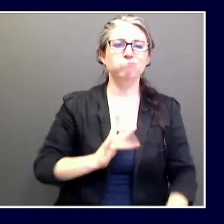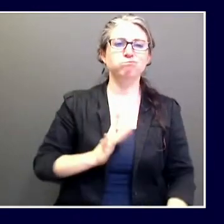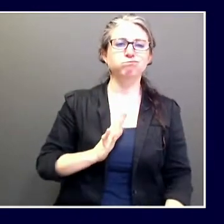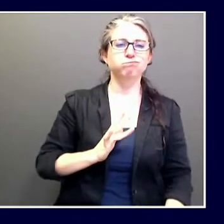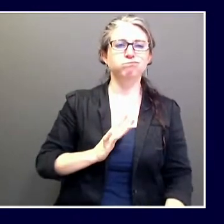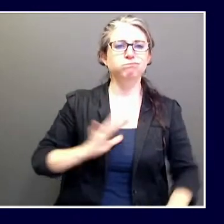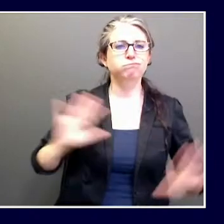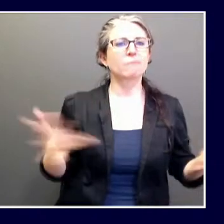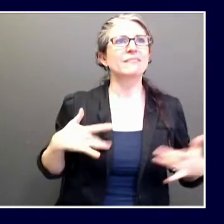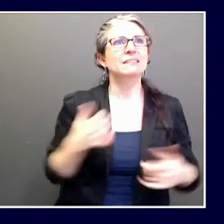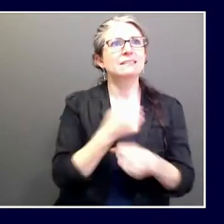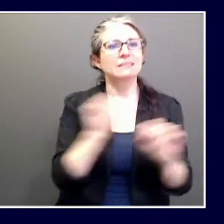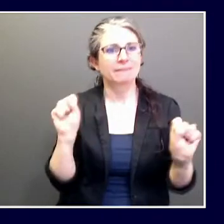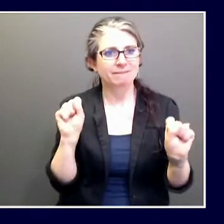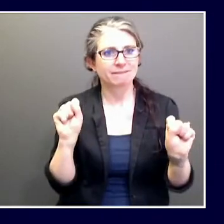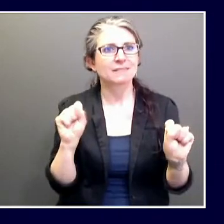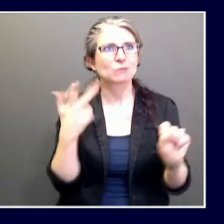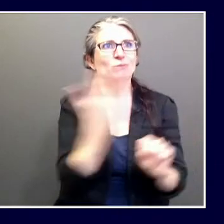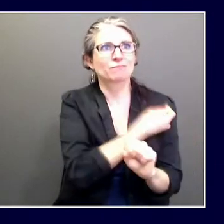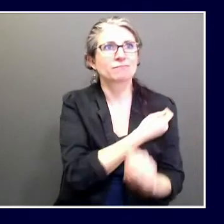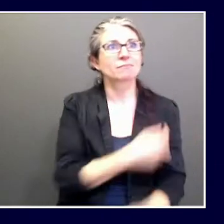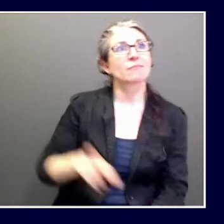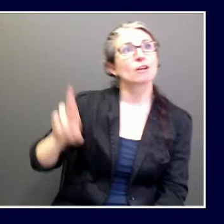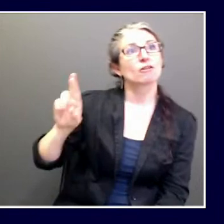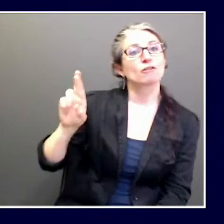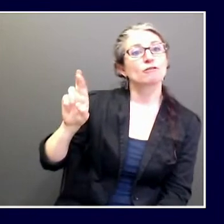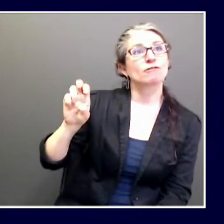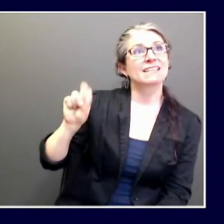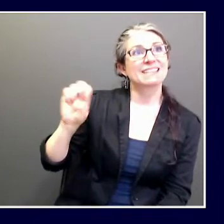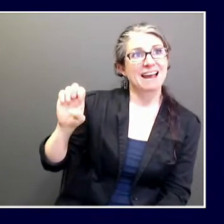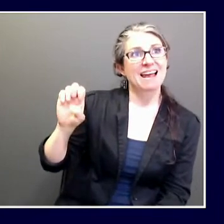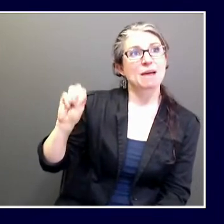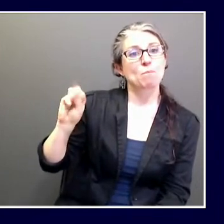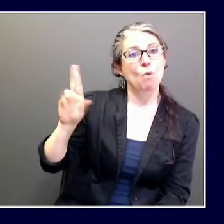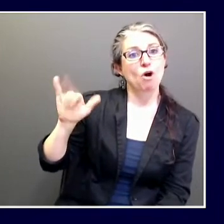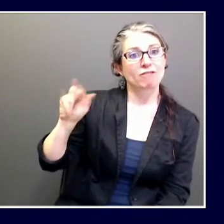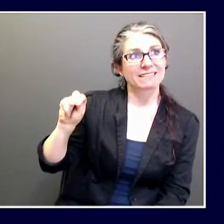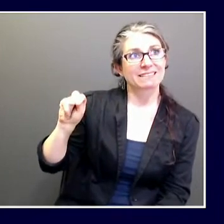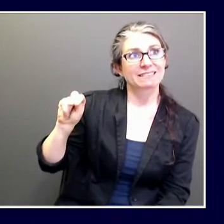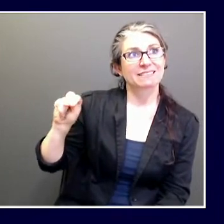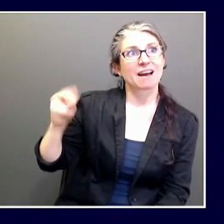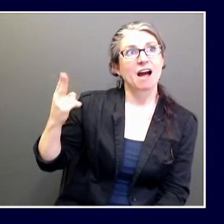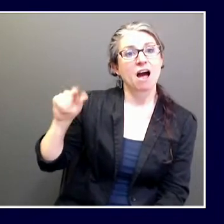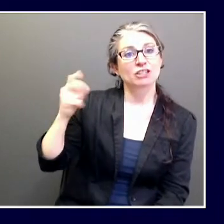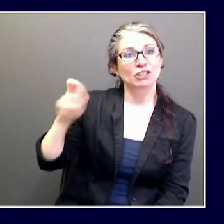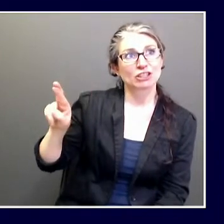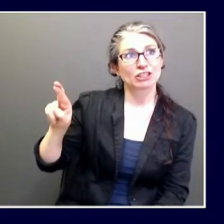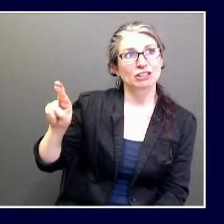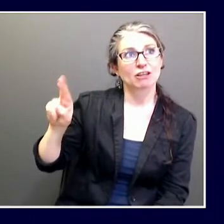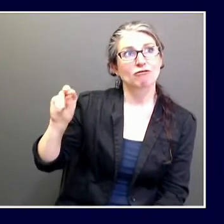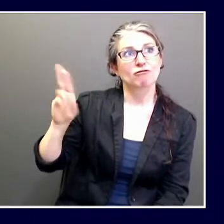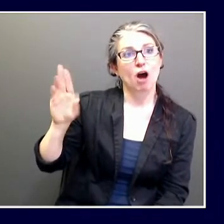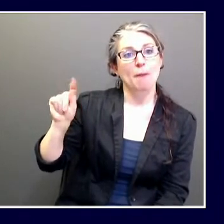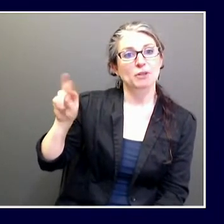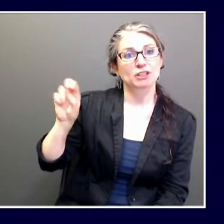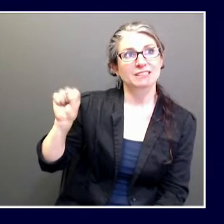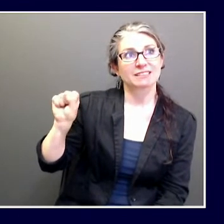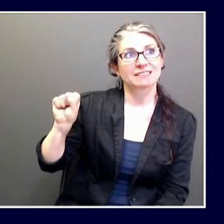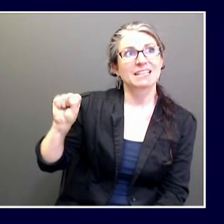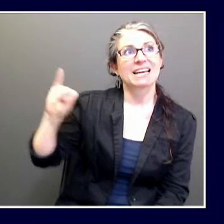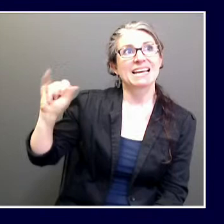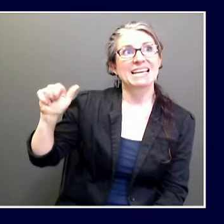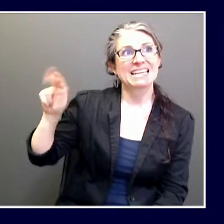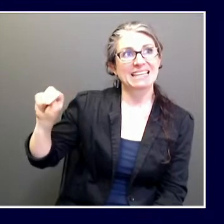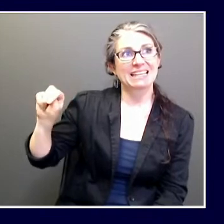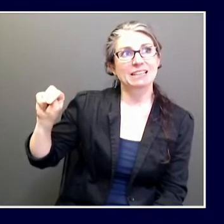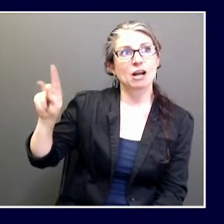place, Renee Morin, Ali Saywell, Hunter Roberts, and Ian Kruger from Kennebunk. In